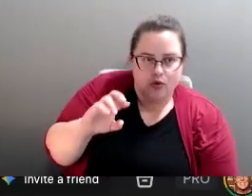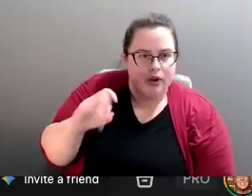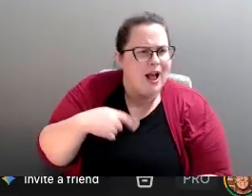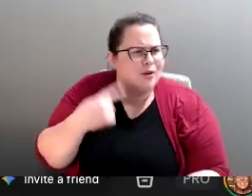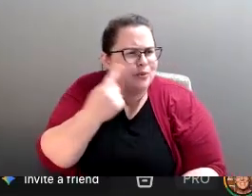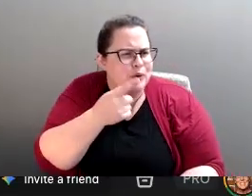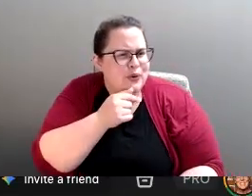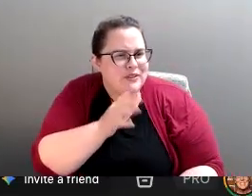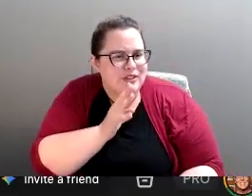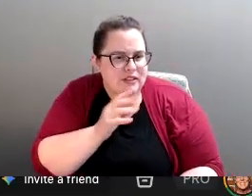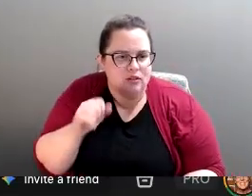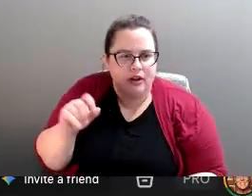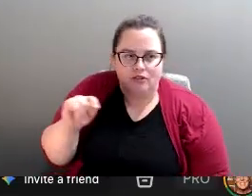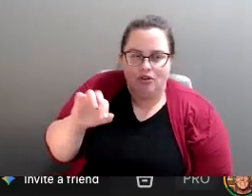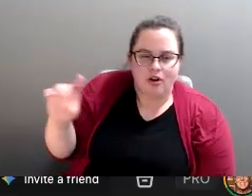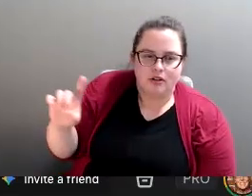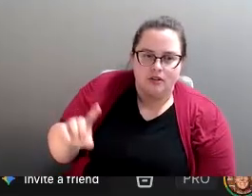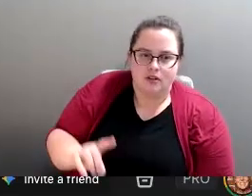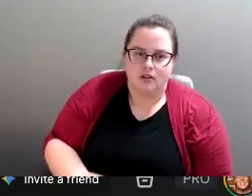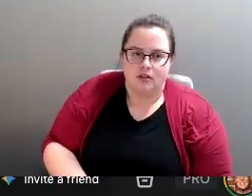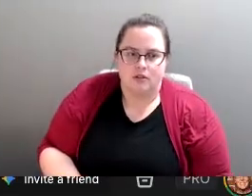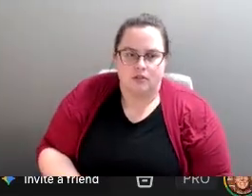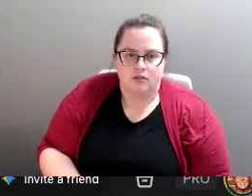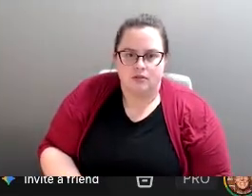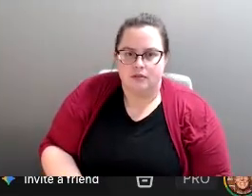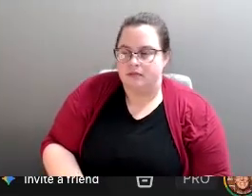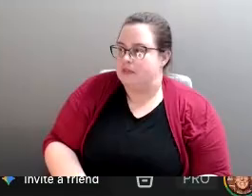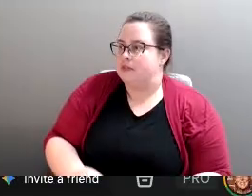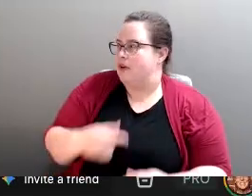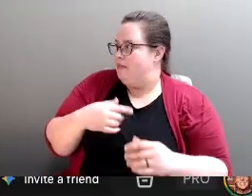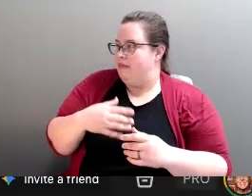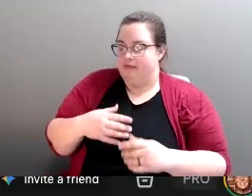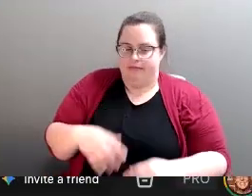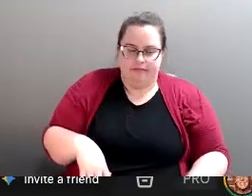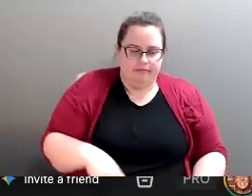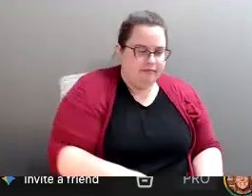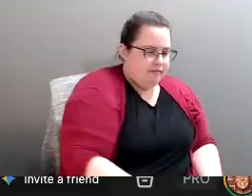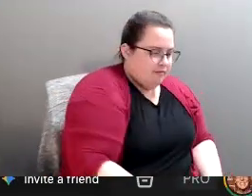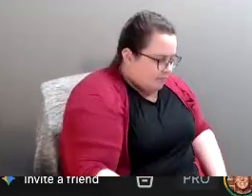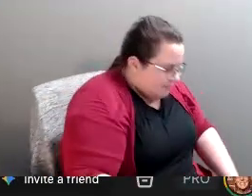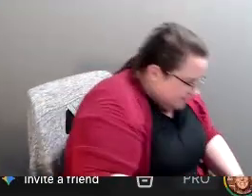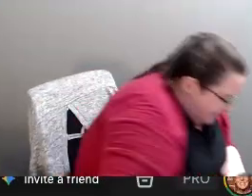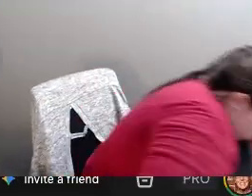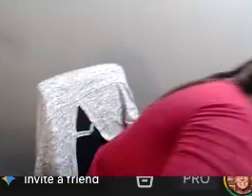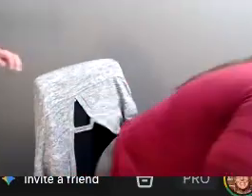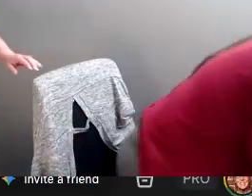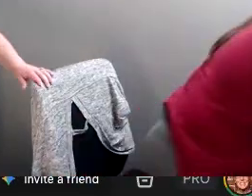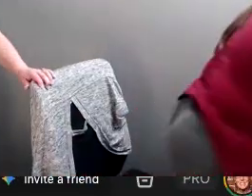ask, who is that? Yeah. Yeah. Yeah. Yeah. Yeah, That's no, great. no, I'm glad That's, that you brought that up because we, yeah. we touched on this before in our